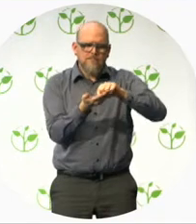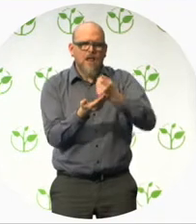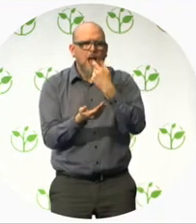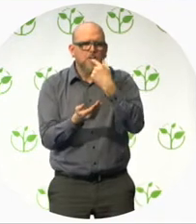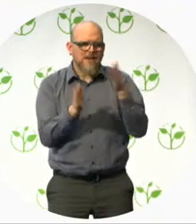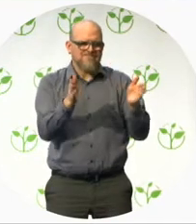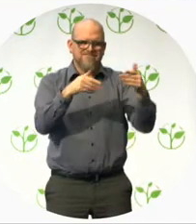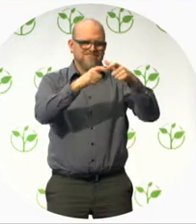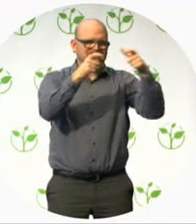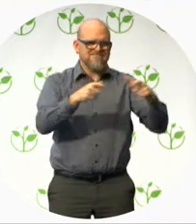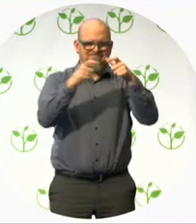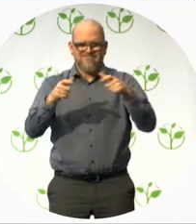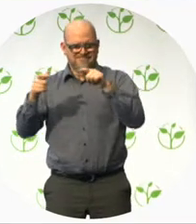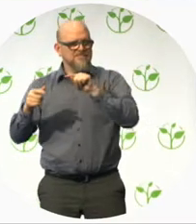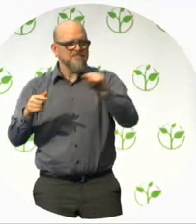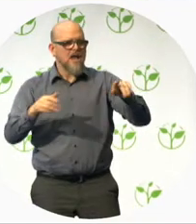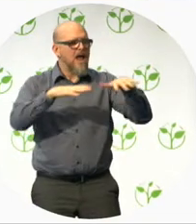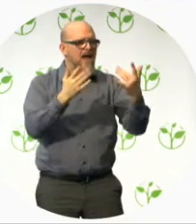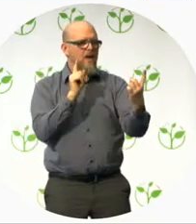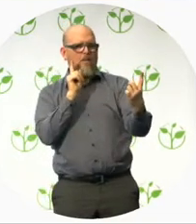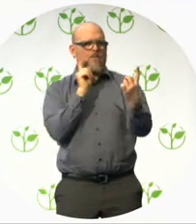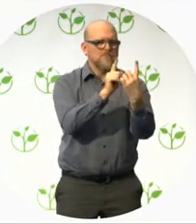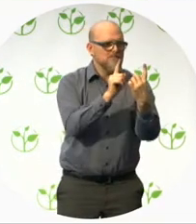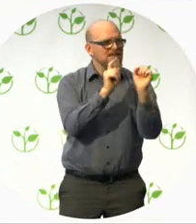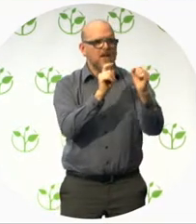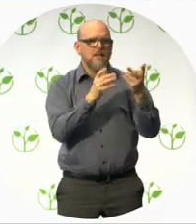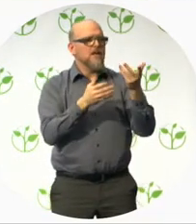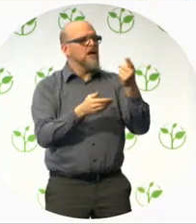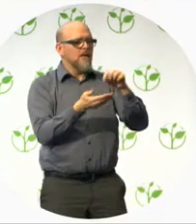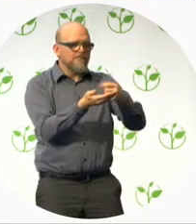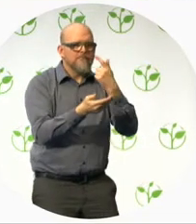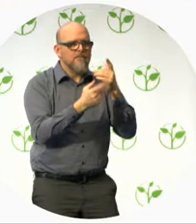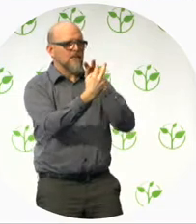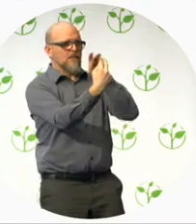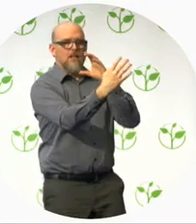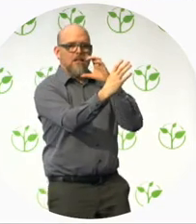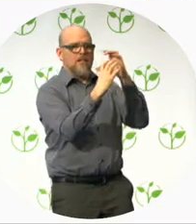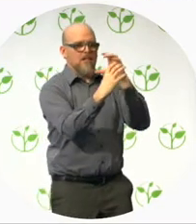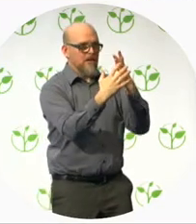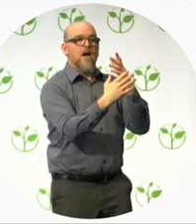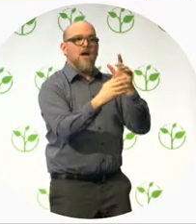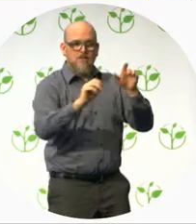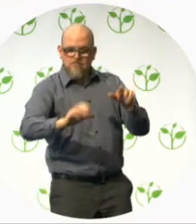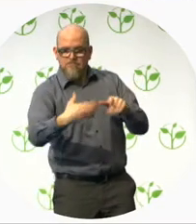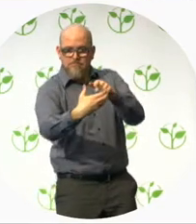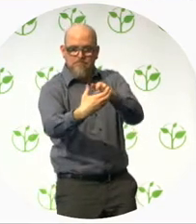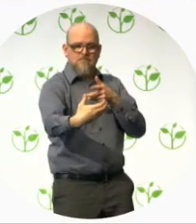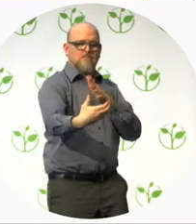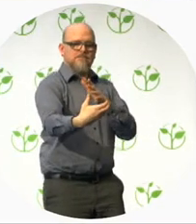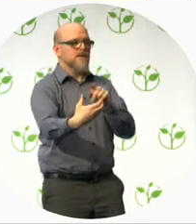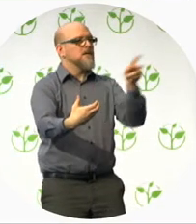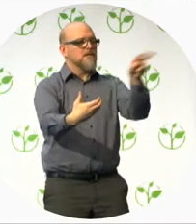in order to allow visual conferencing interaction between the deaf person who walks